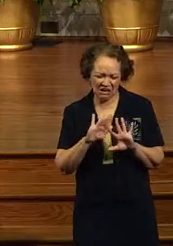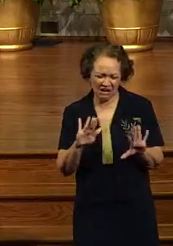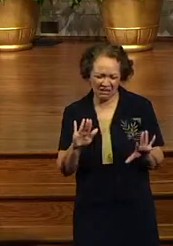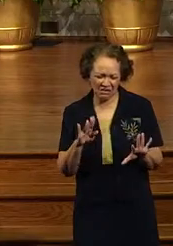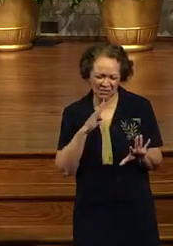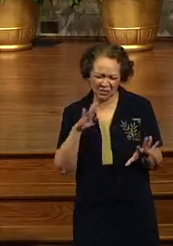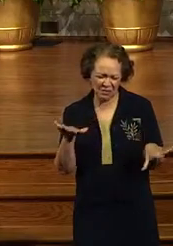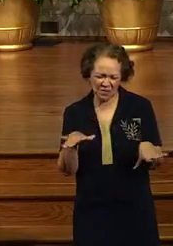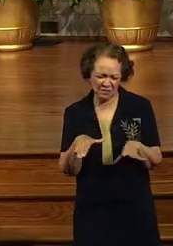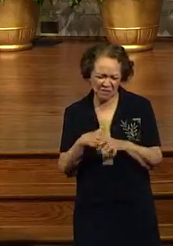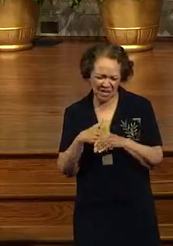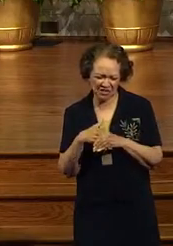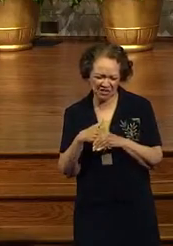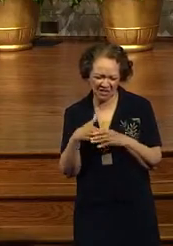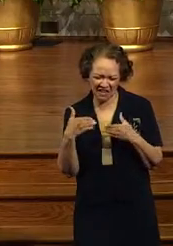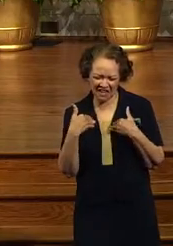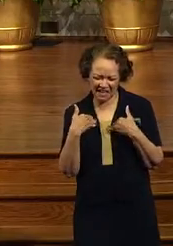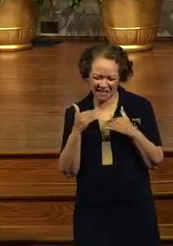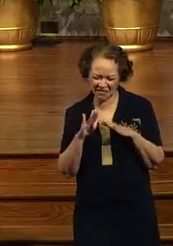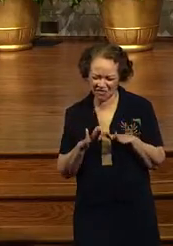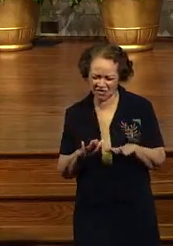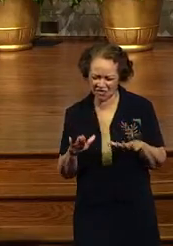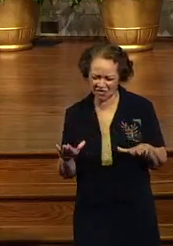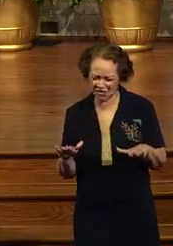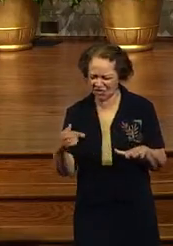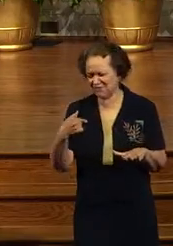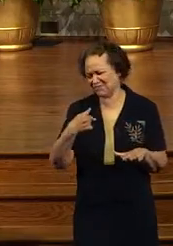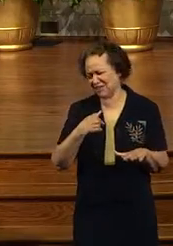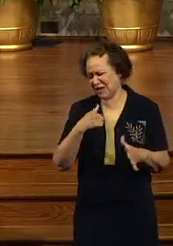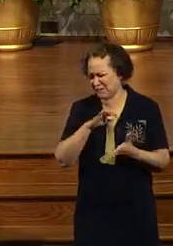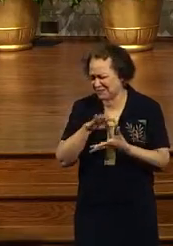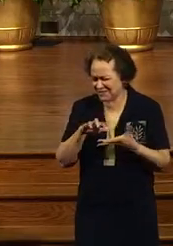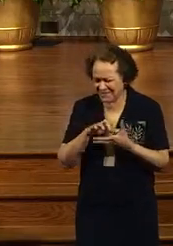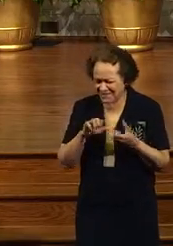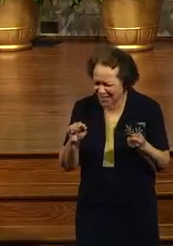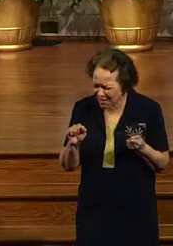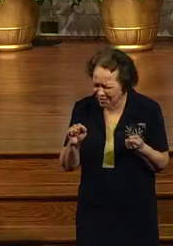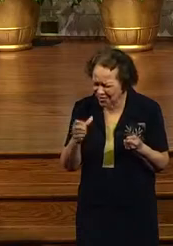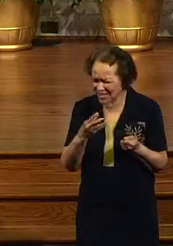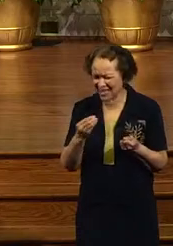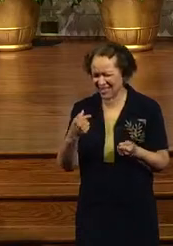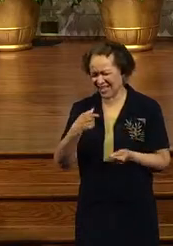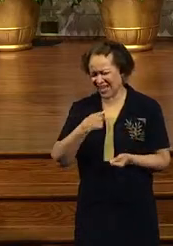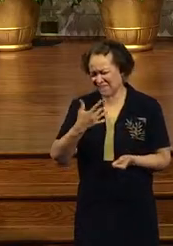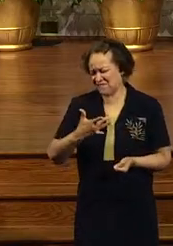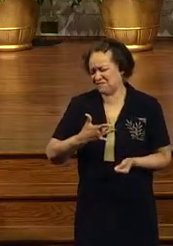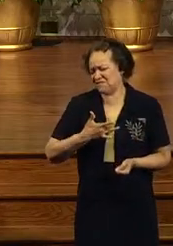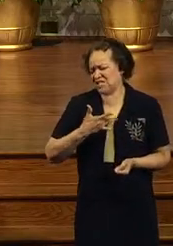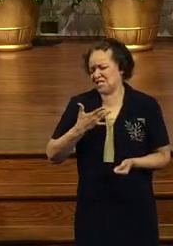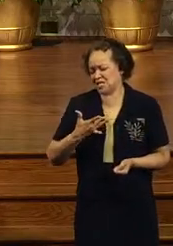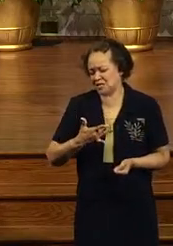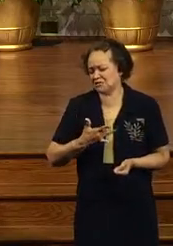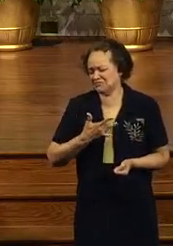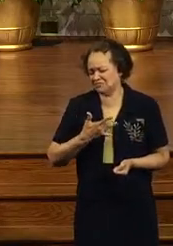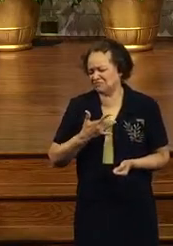children. I am damaged, and I feel like a damaged good.